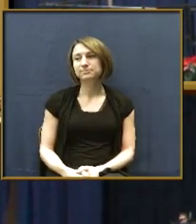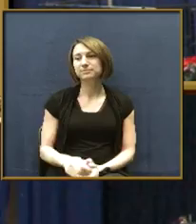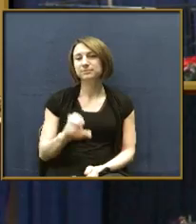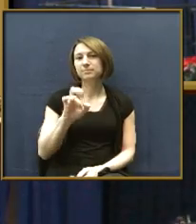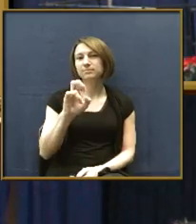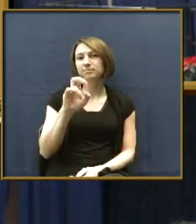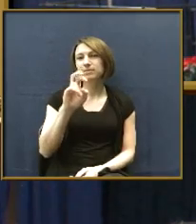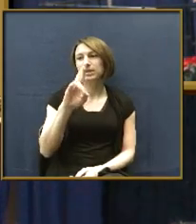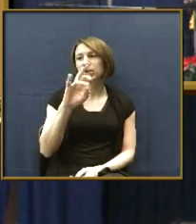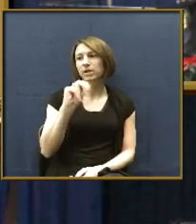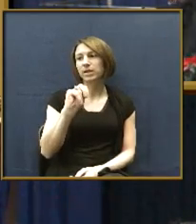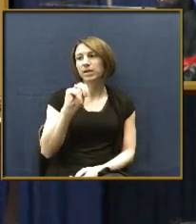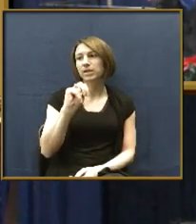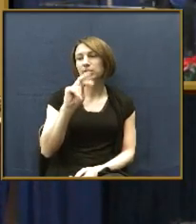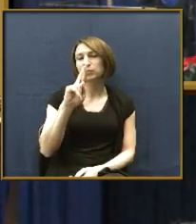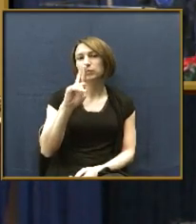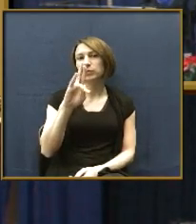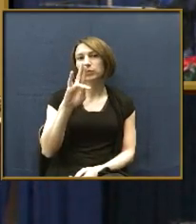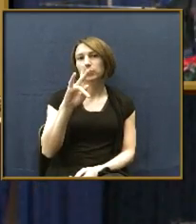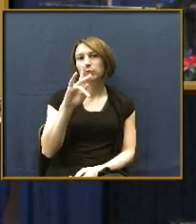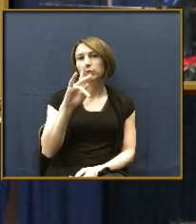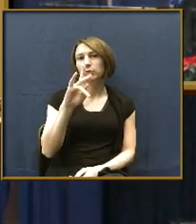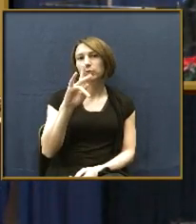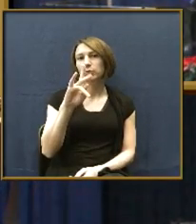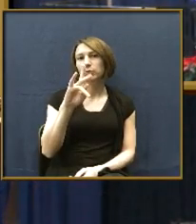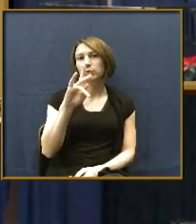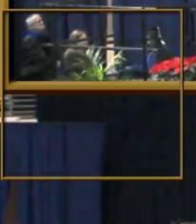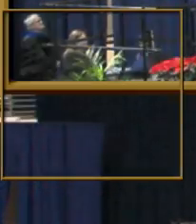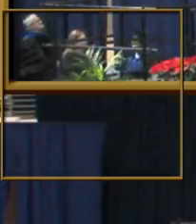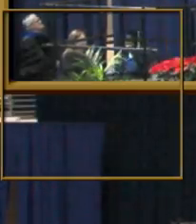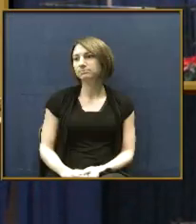Erin Ashley Ruiz.